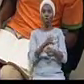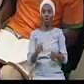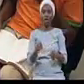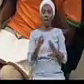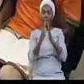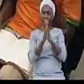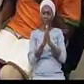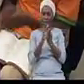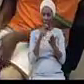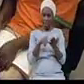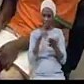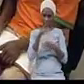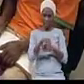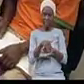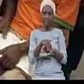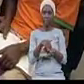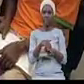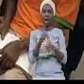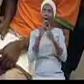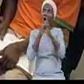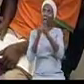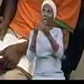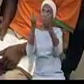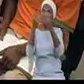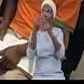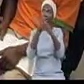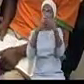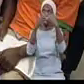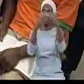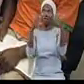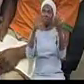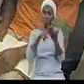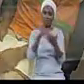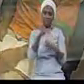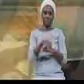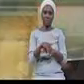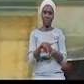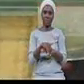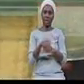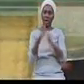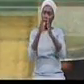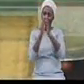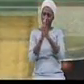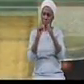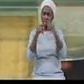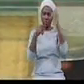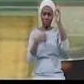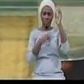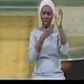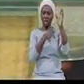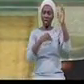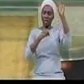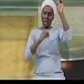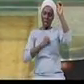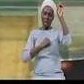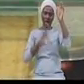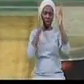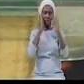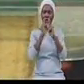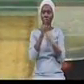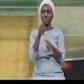Answer coming from heaven tonight. Call out to me, and I will answer thee and show thee great and